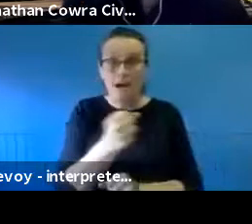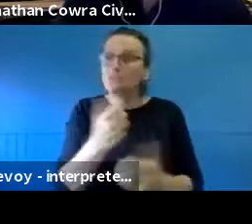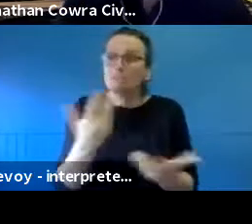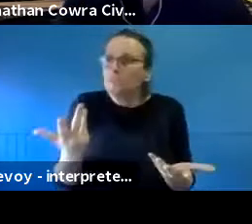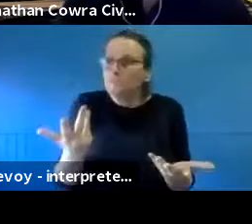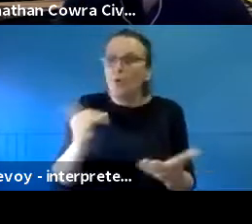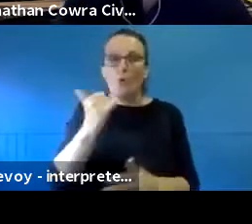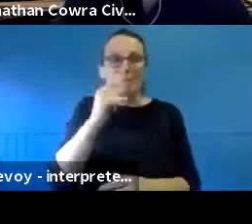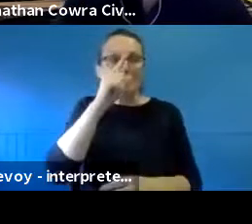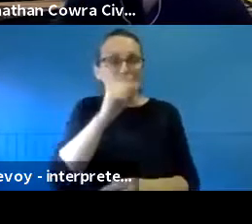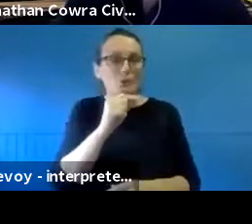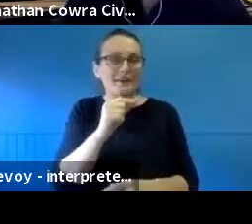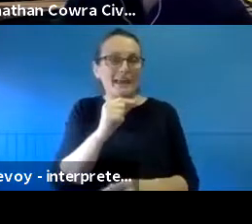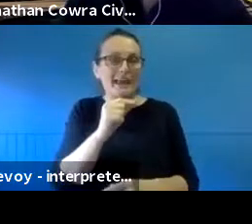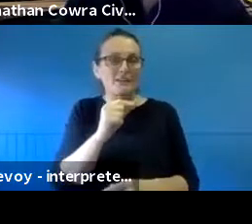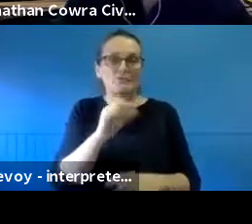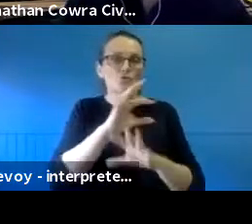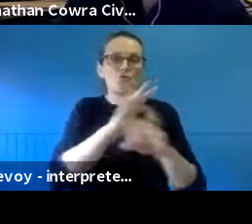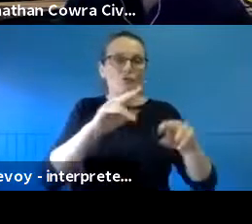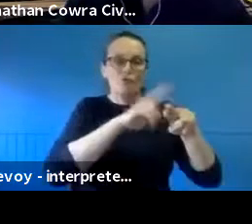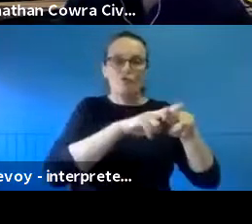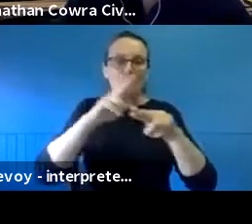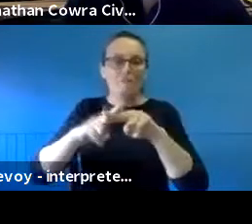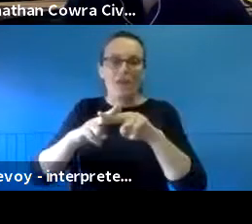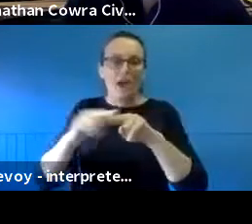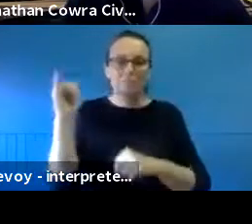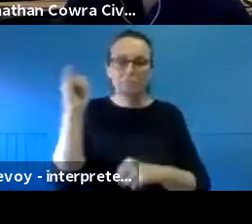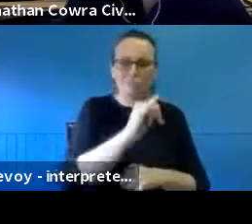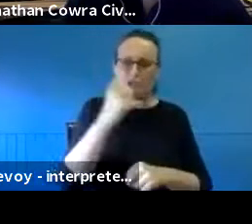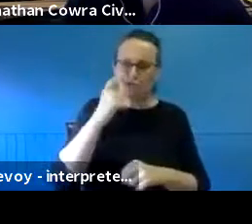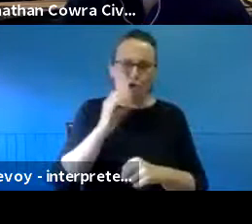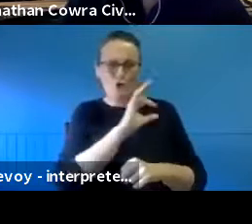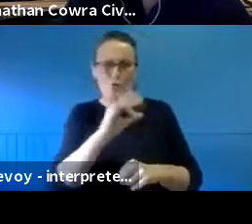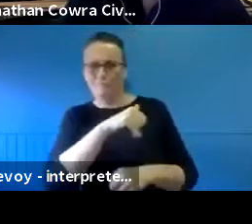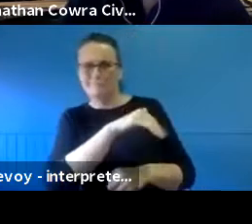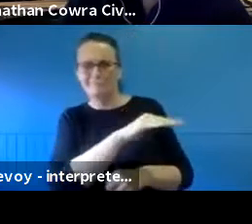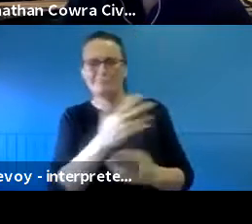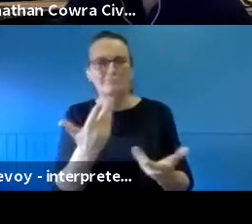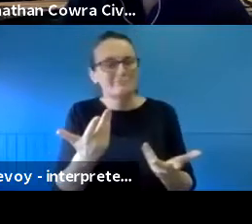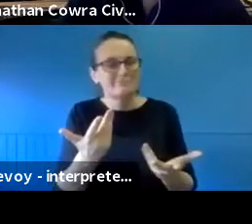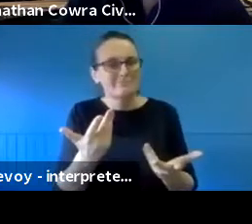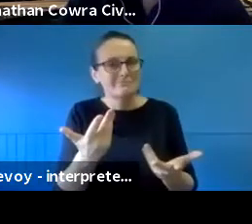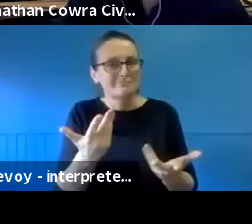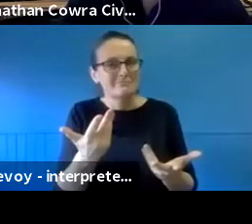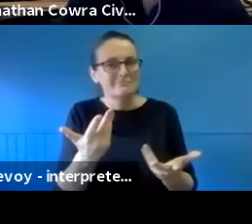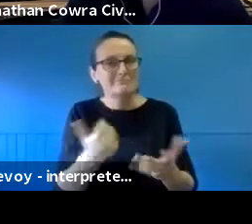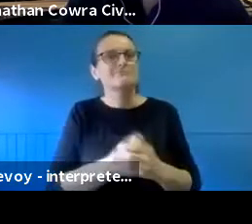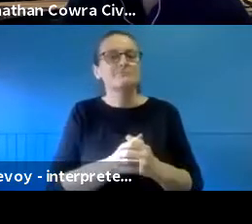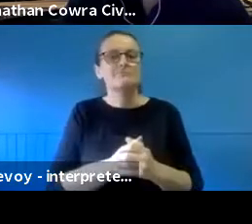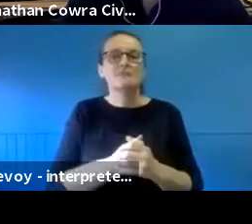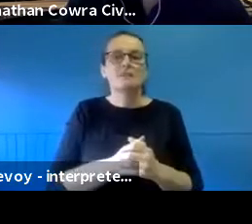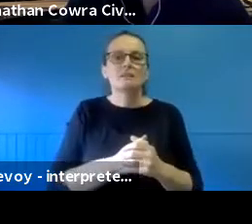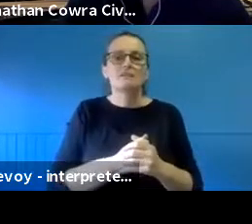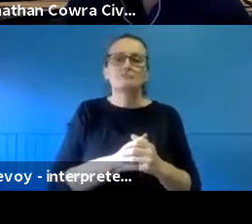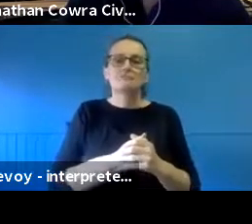up infrequent flyer points rather than frequent flyer points? So for us, it was very interesting to kind of work in that